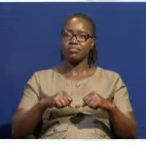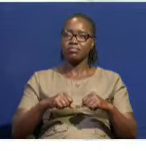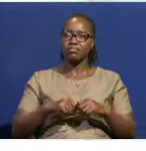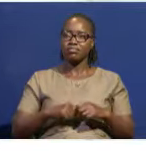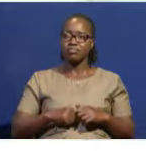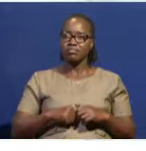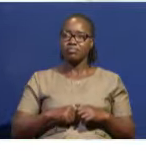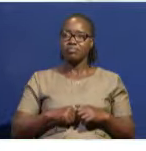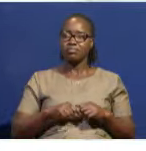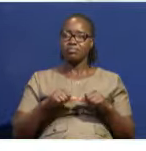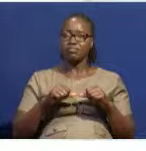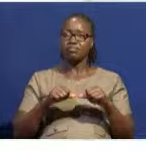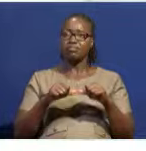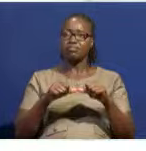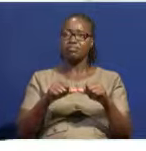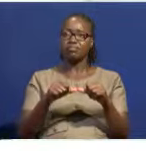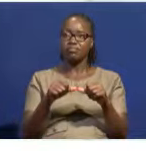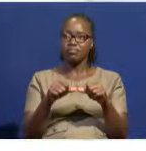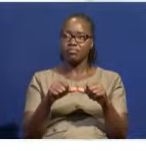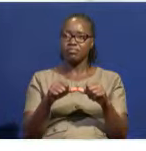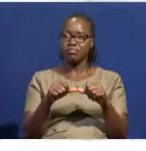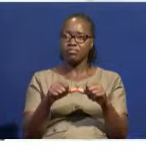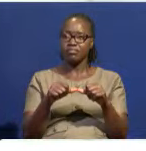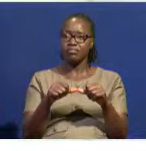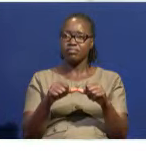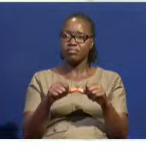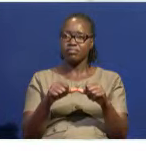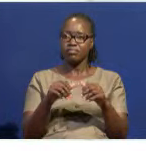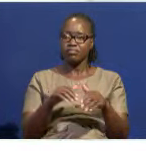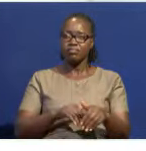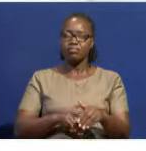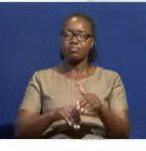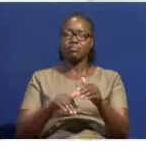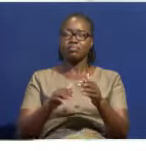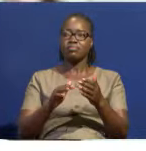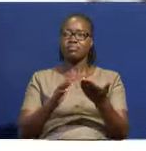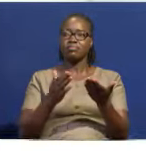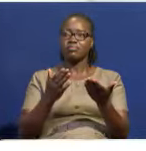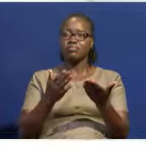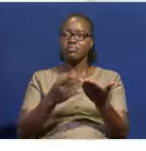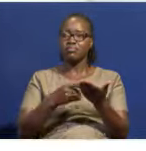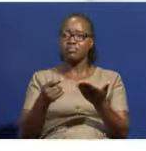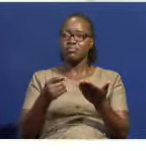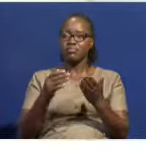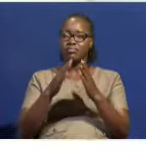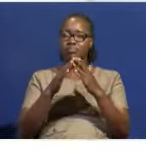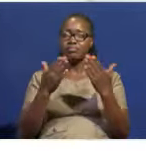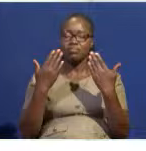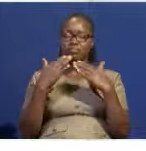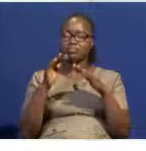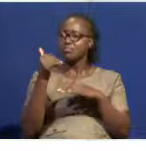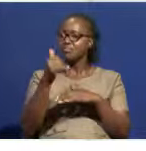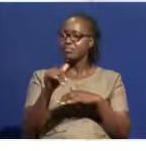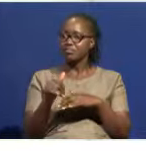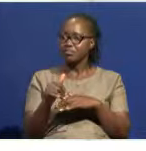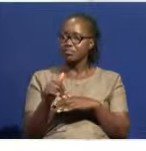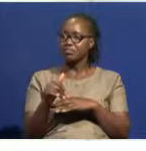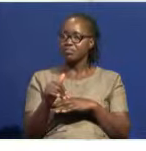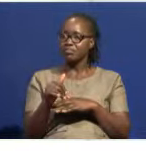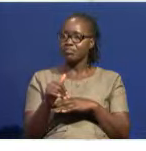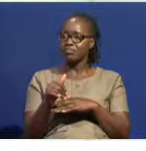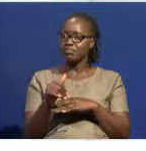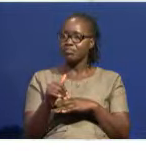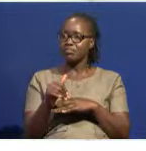I continued to press Mr. Olekina for the documentation. The house was not finished, and I